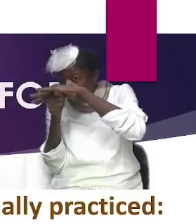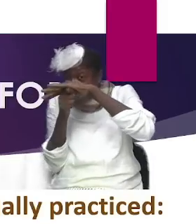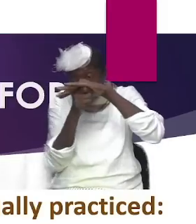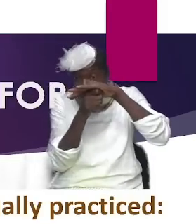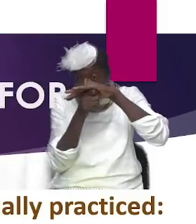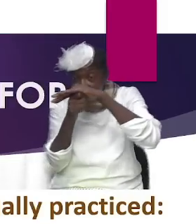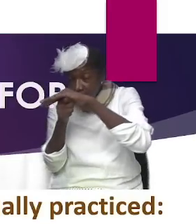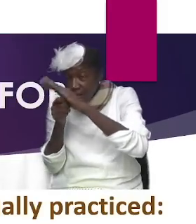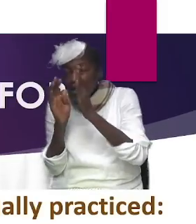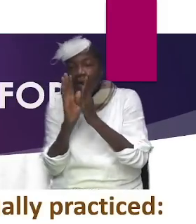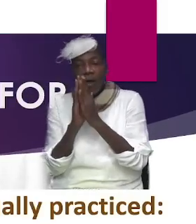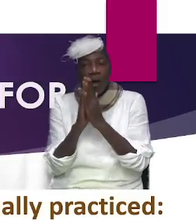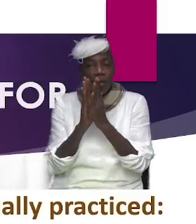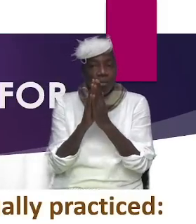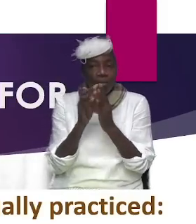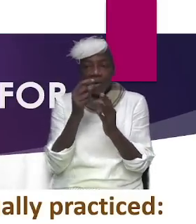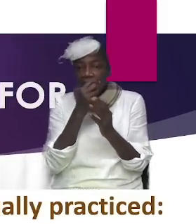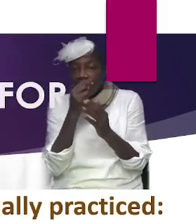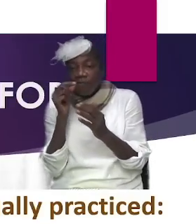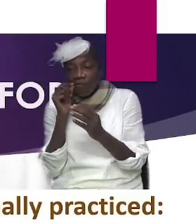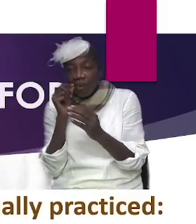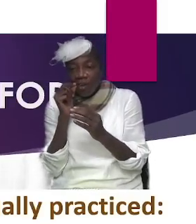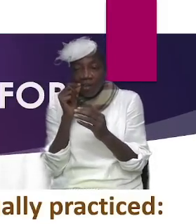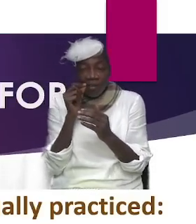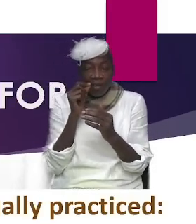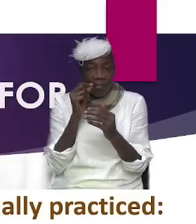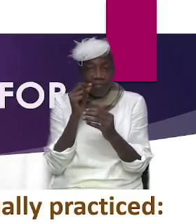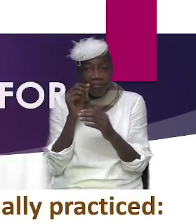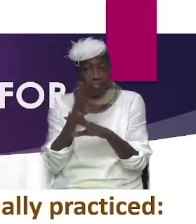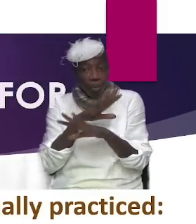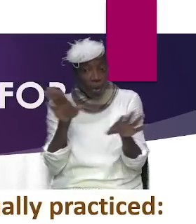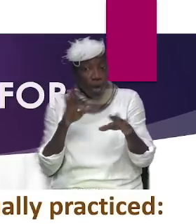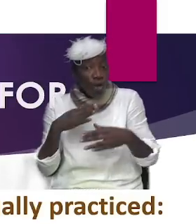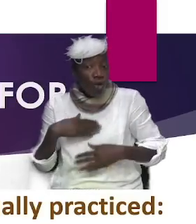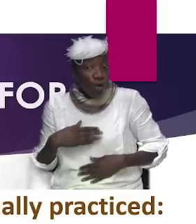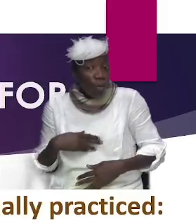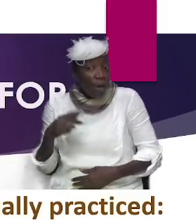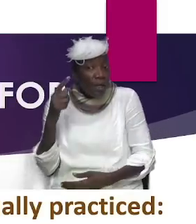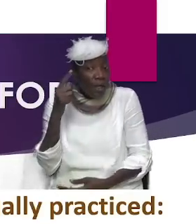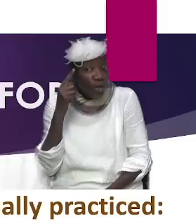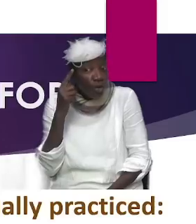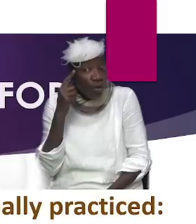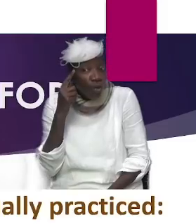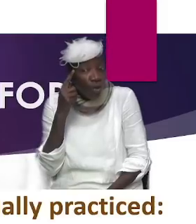are fasting and we're called upon to fast, folks would be fasting and nobody would know. But